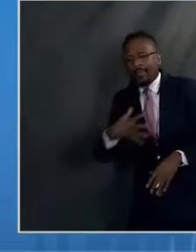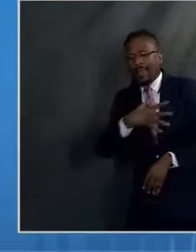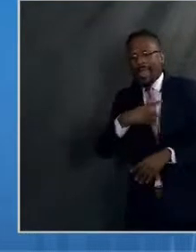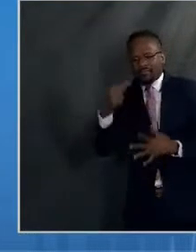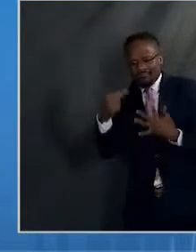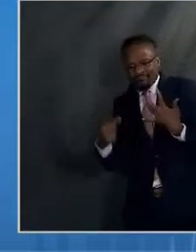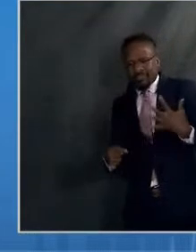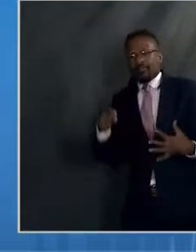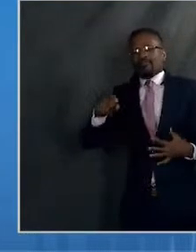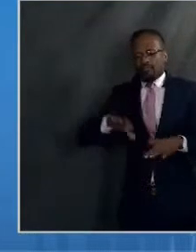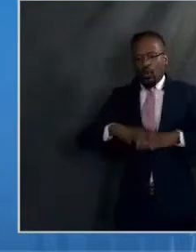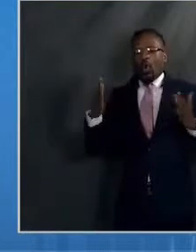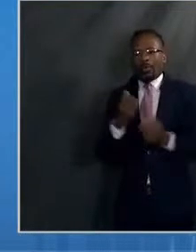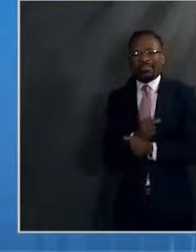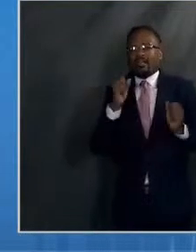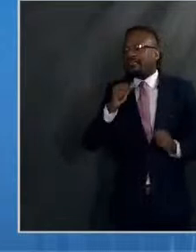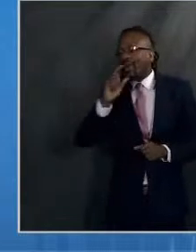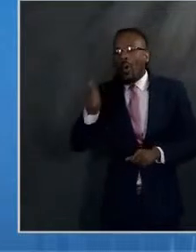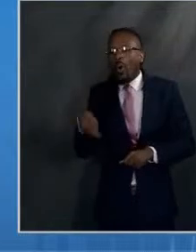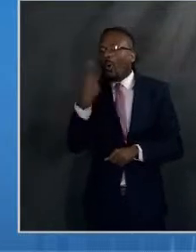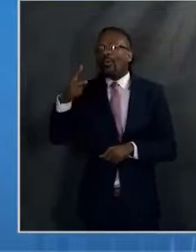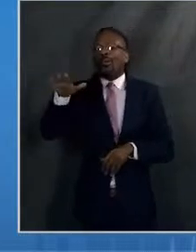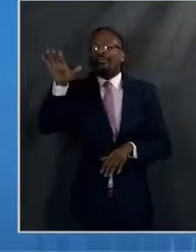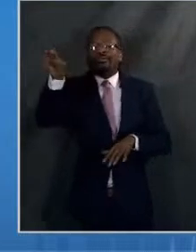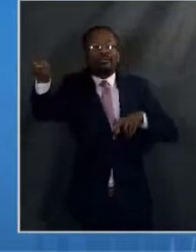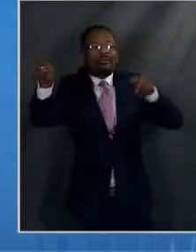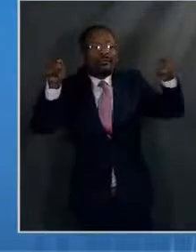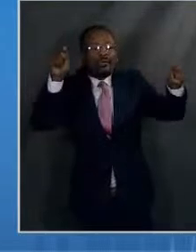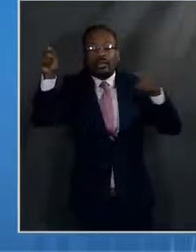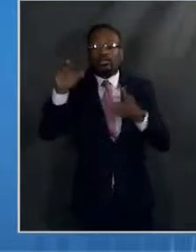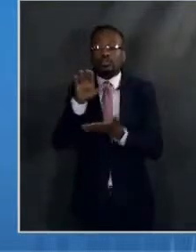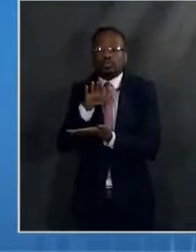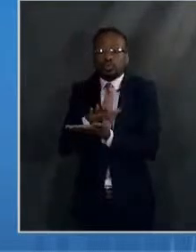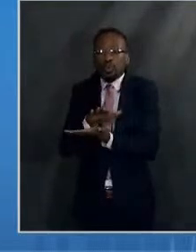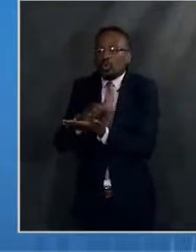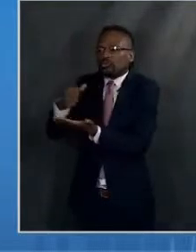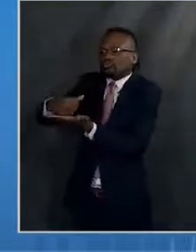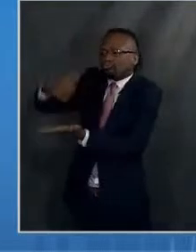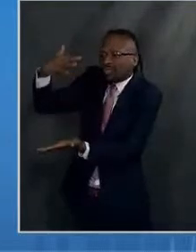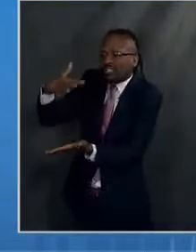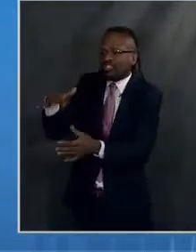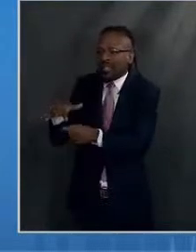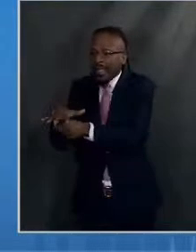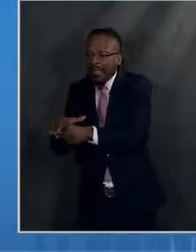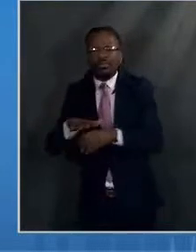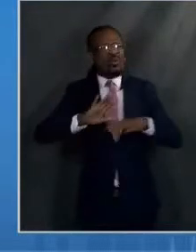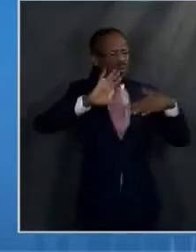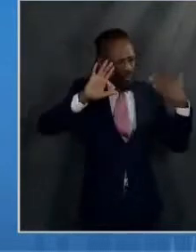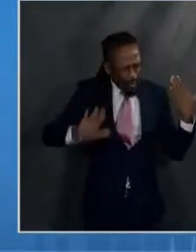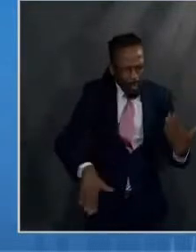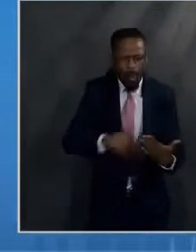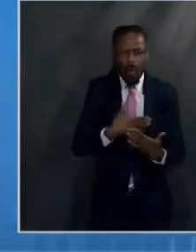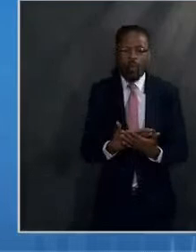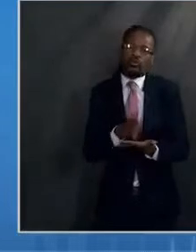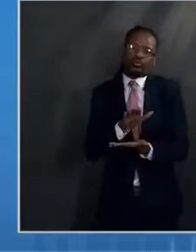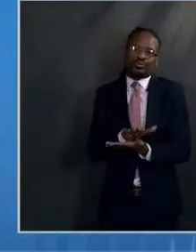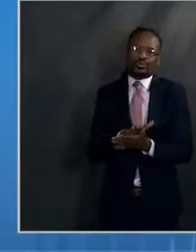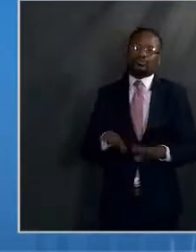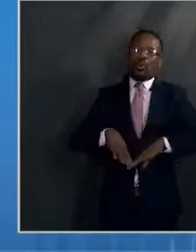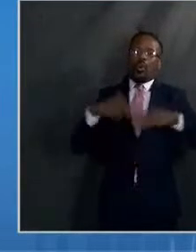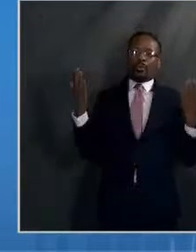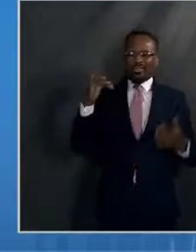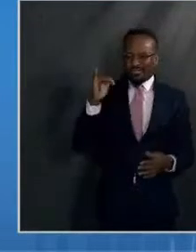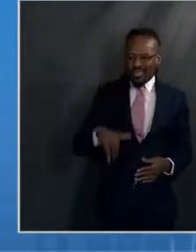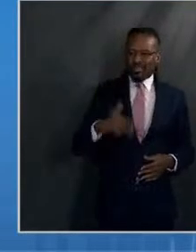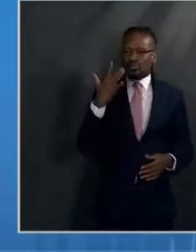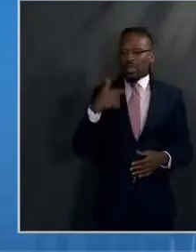private schools or schools in wealthy areas, but all schools. And that's why we need the American Rescue Plan passed